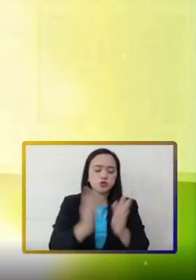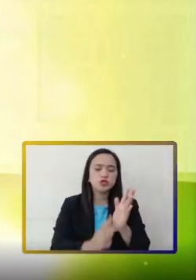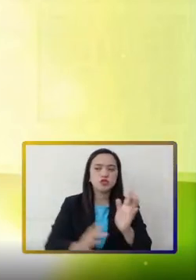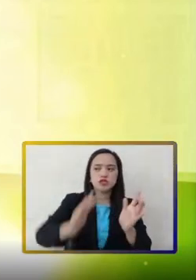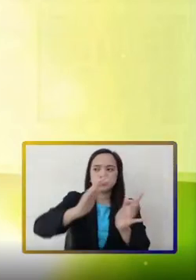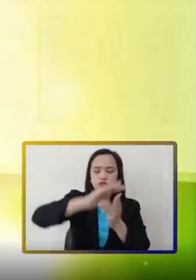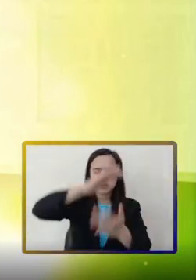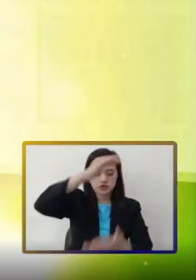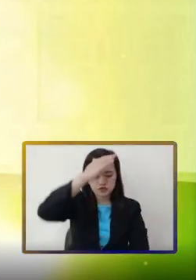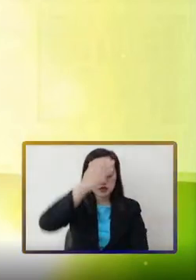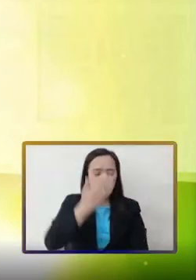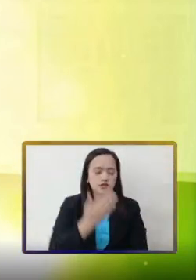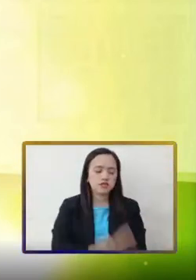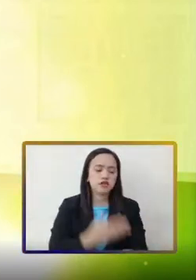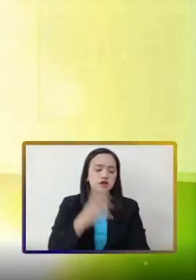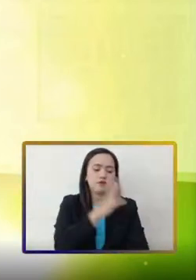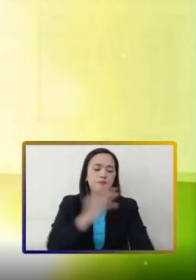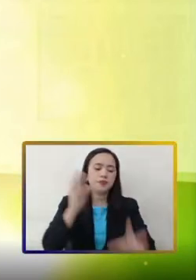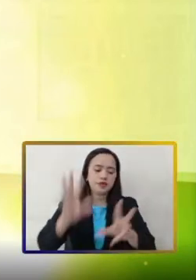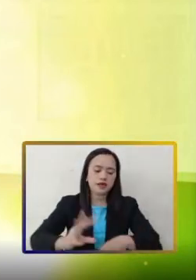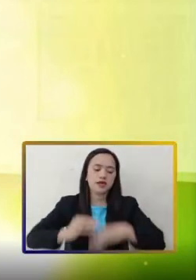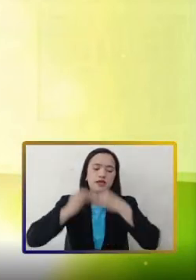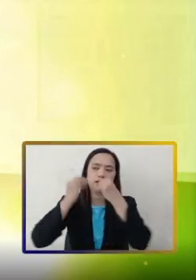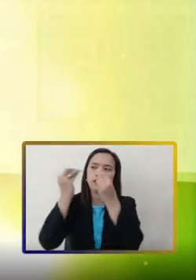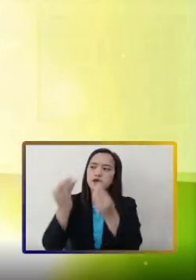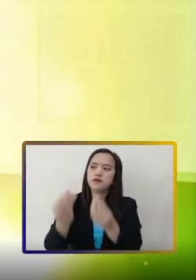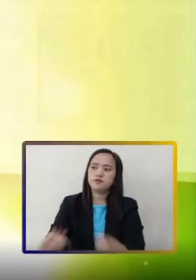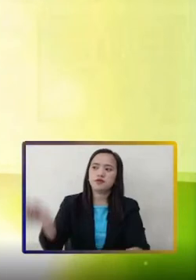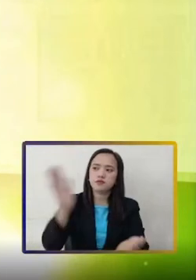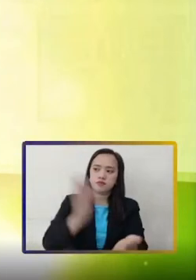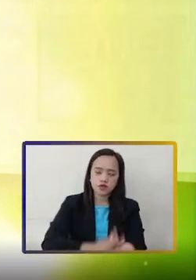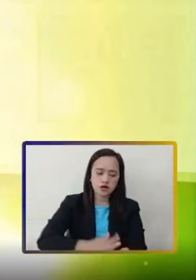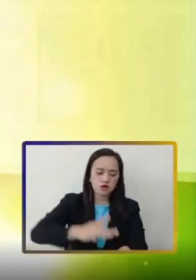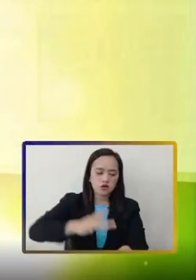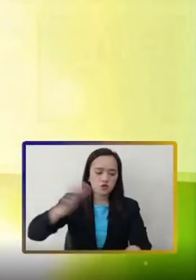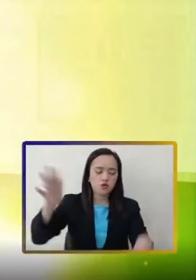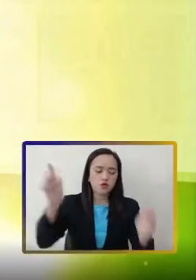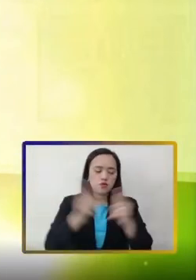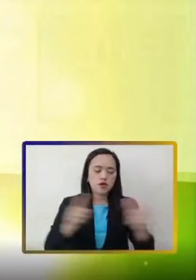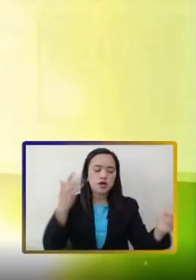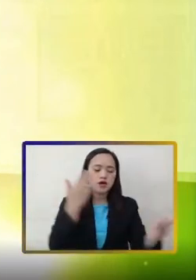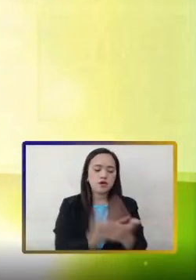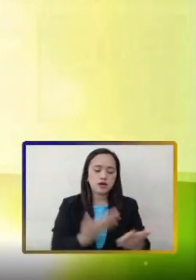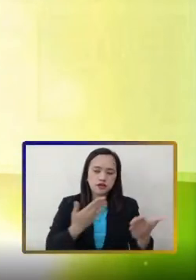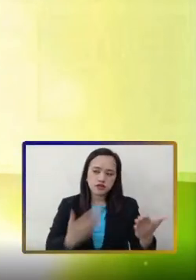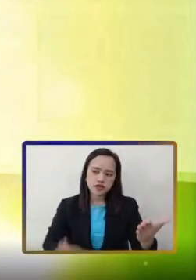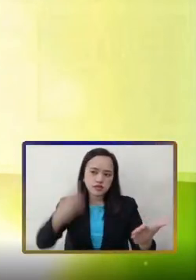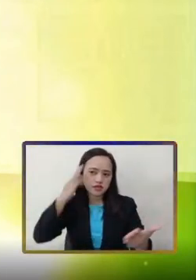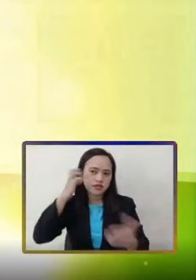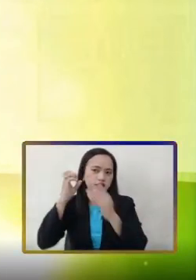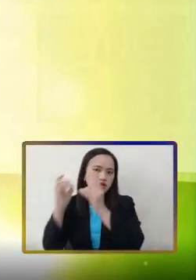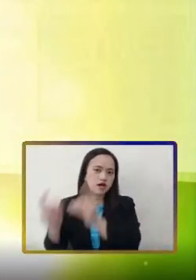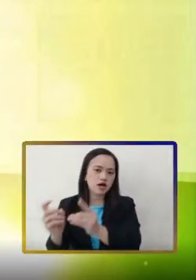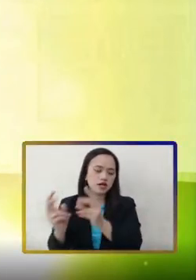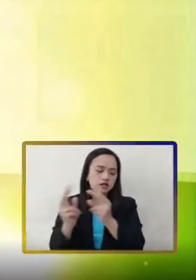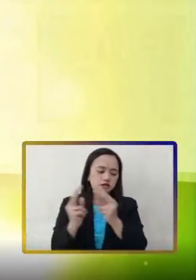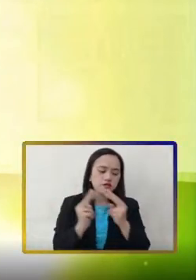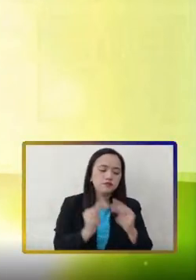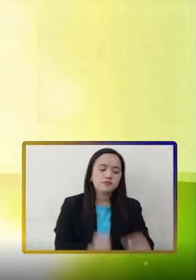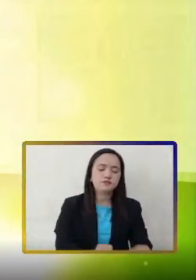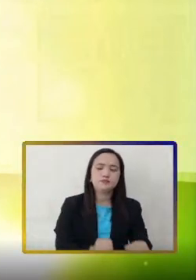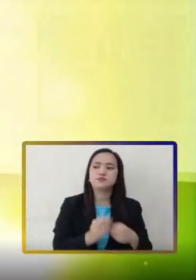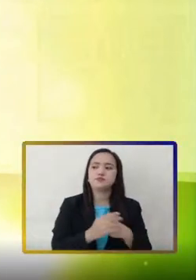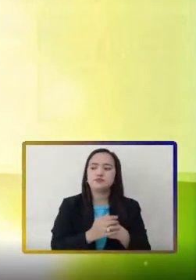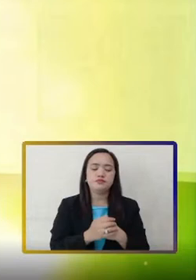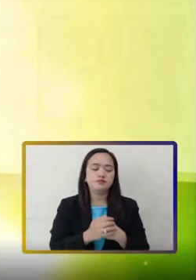to Jesus the Son, and give Him the glory. Great things He has done.